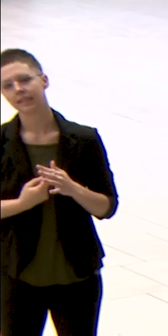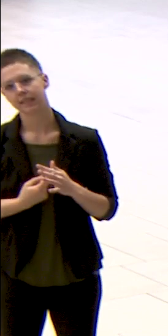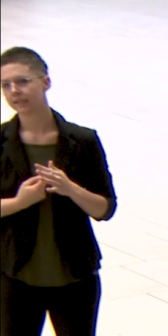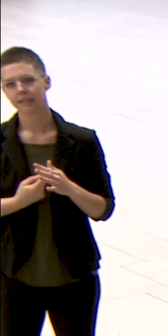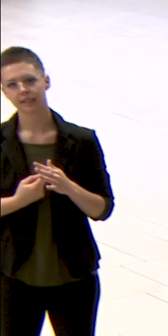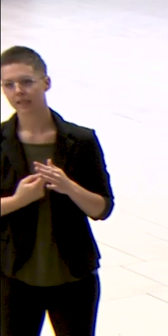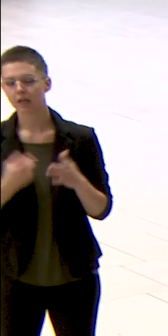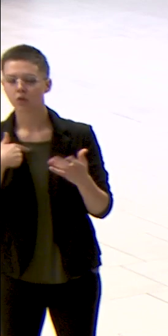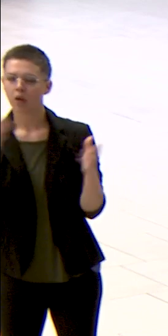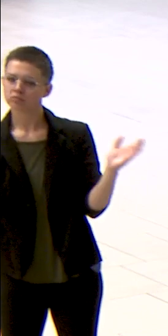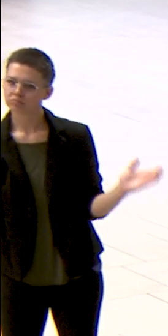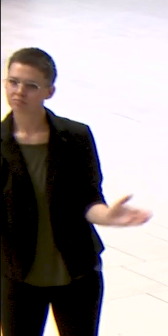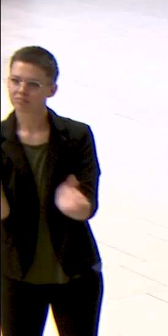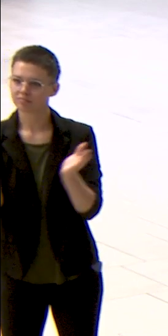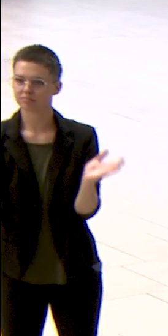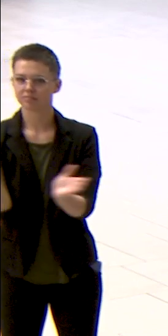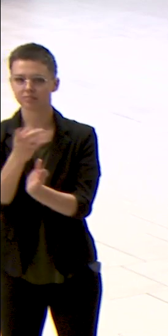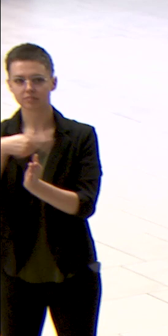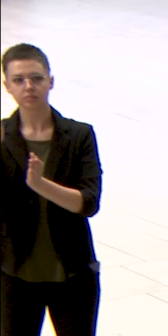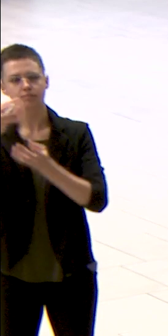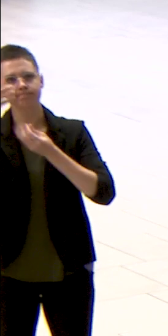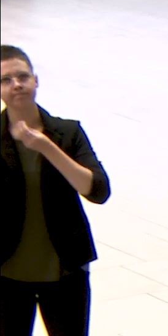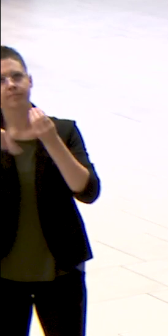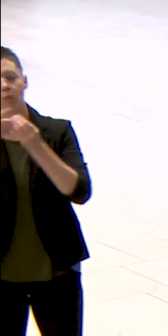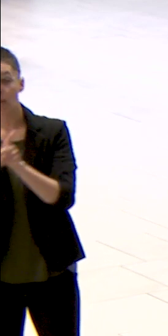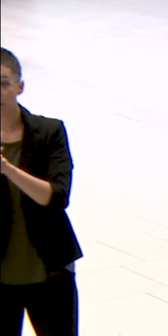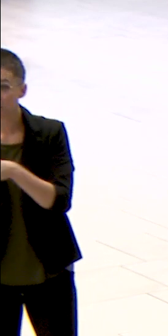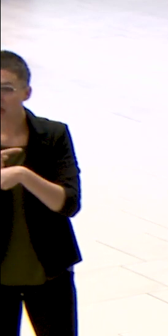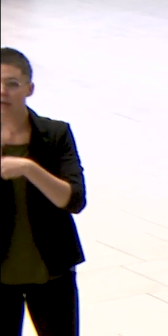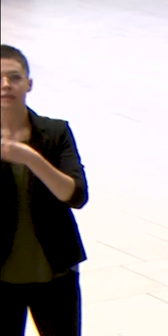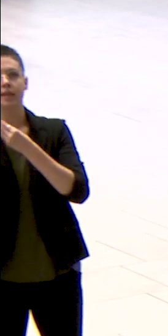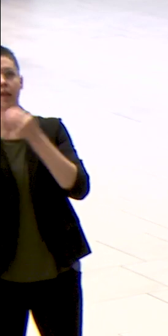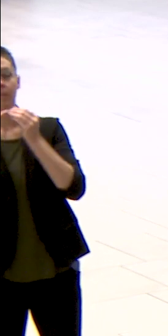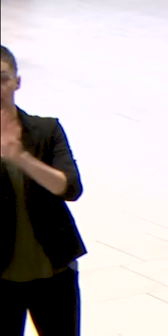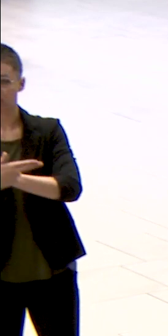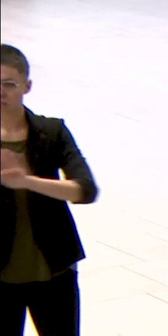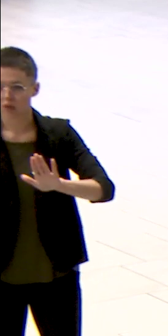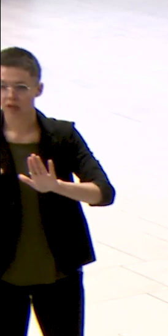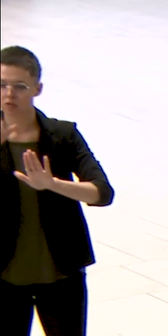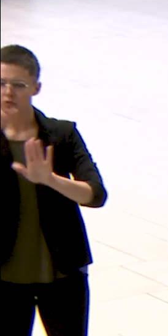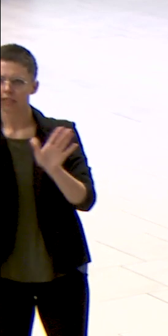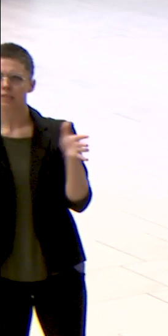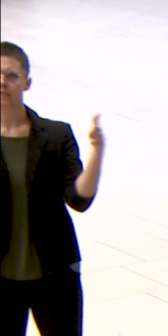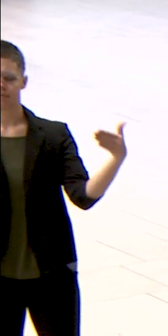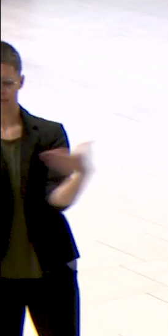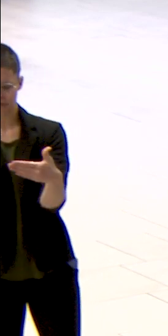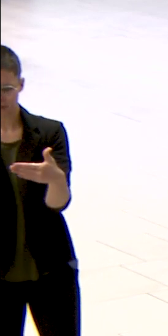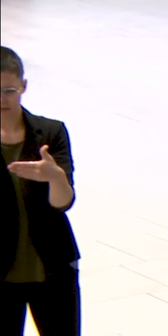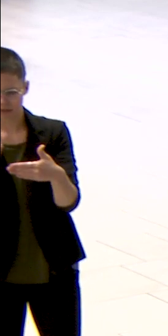And so I would encourage you, like as founders, as you start to think about your products or you start to think about your brand, is really hone in on the part